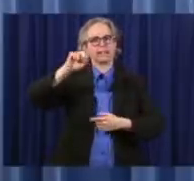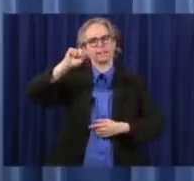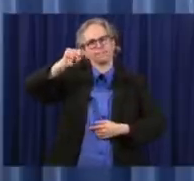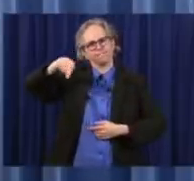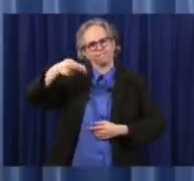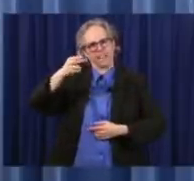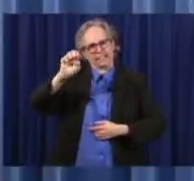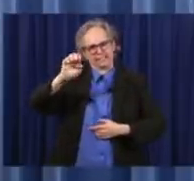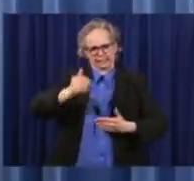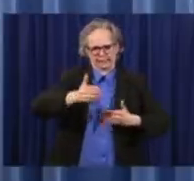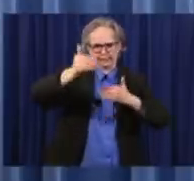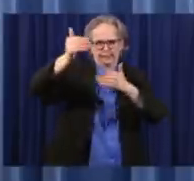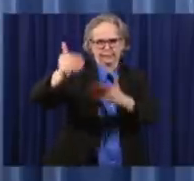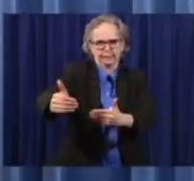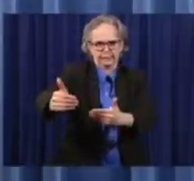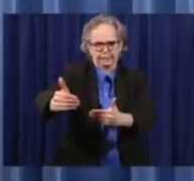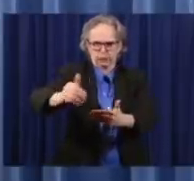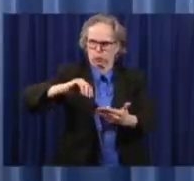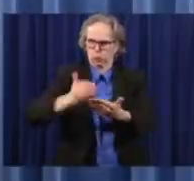everybody. Doesn't mean